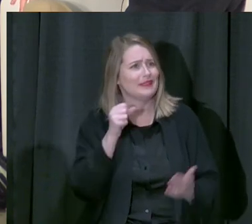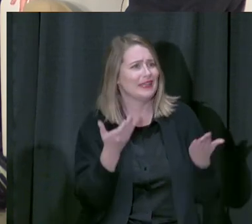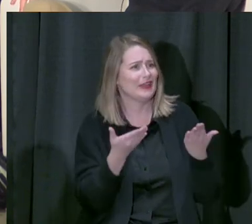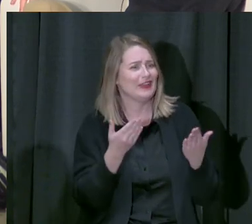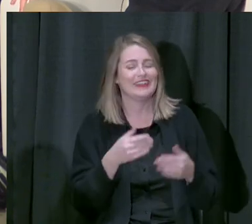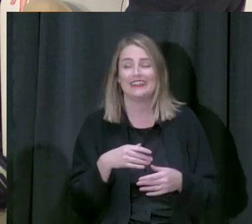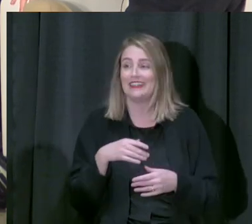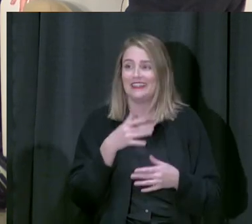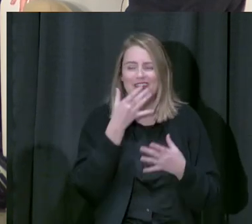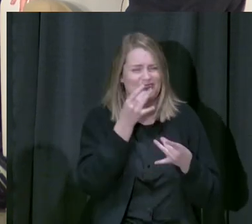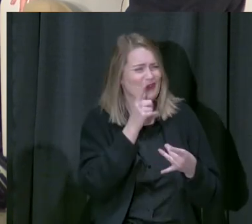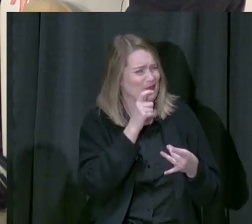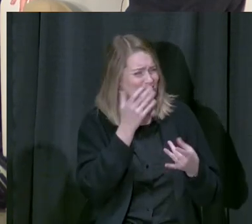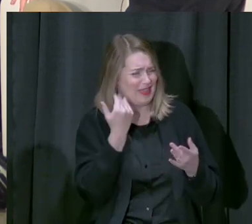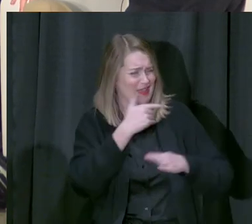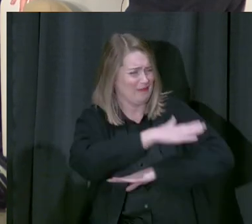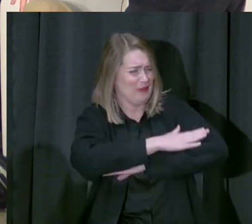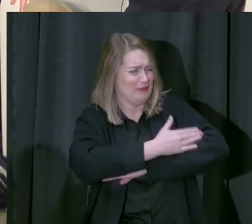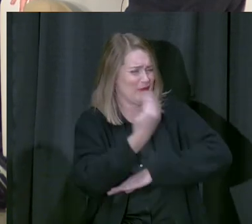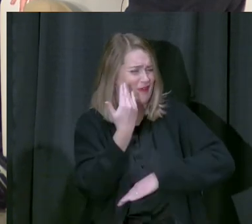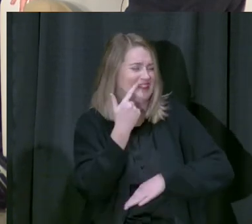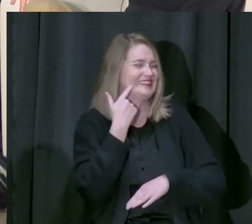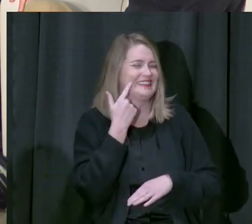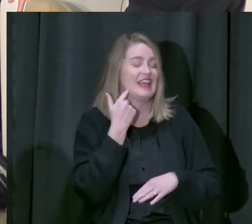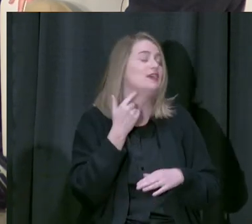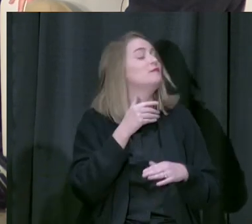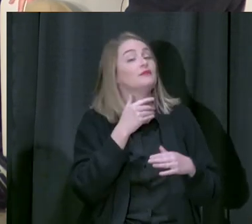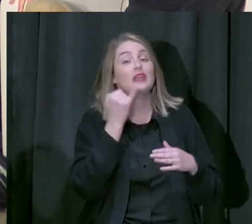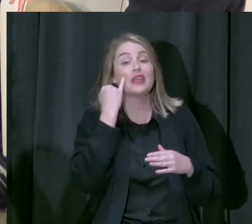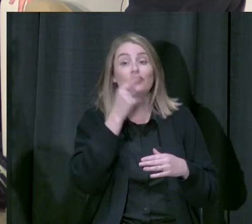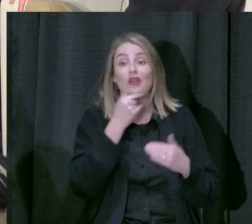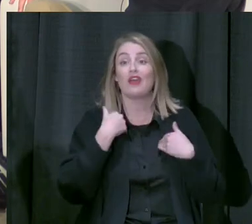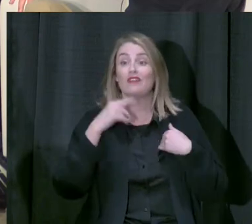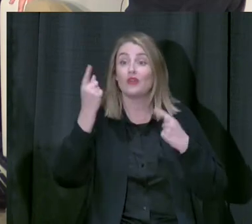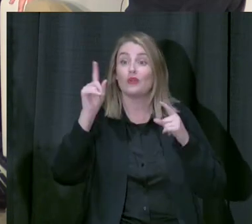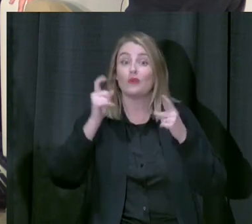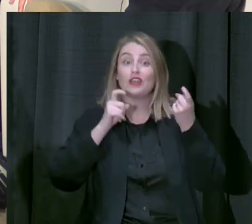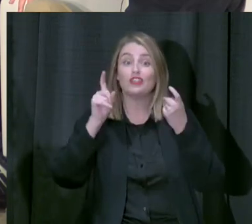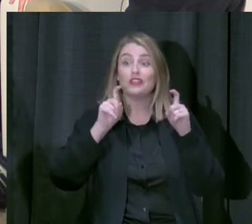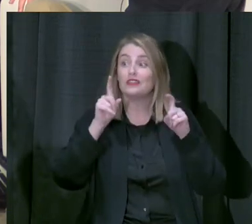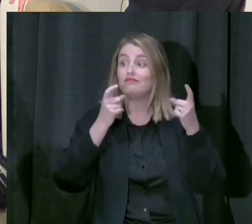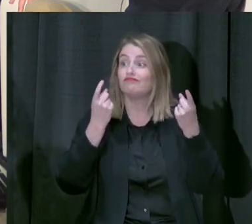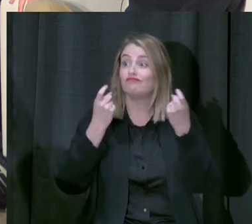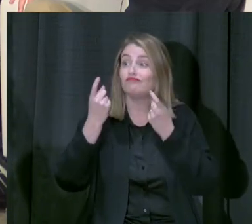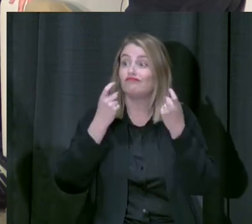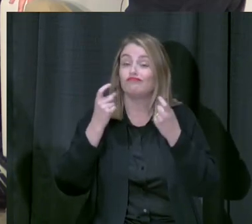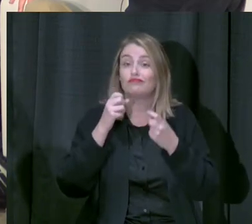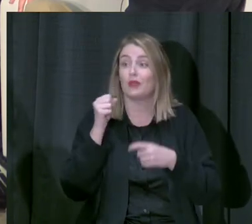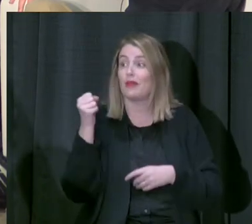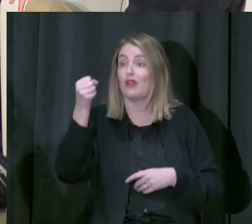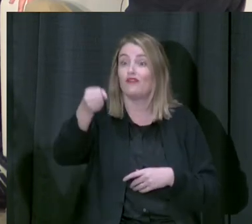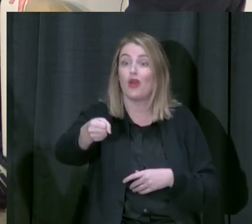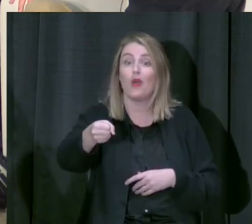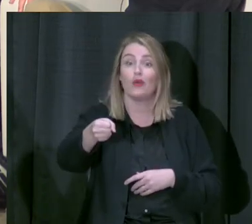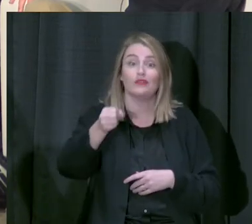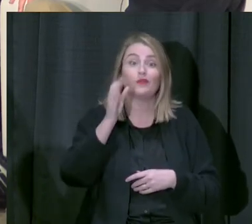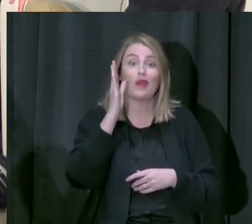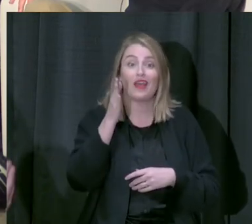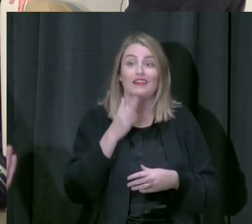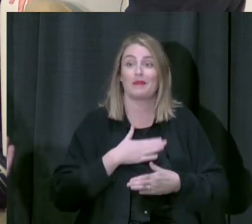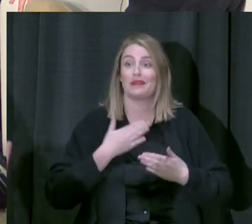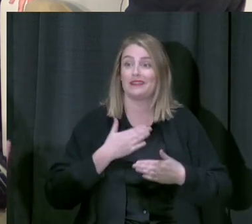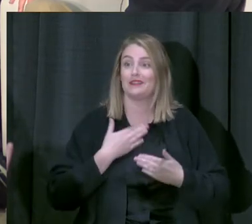Yeah, this is who was at this booth. Well, awesome. Well, if anybody has any questions, Dave, we'll track you down. We'll get you a microphone. Yep. We'll be happy to bring you